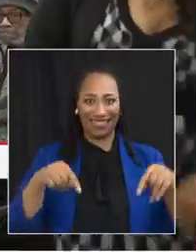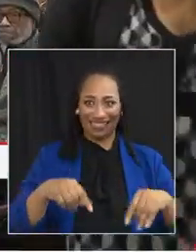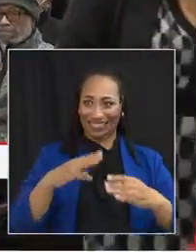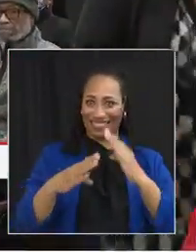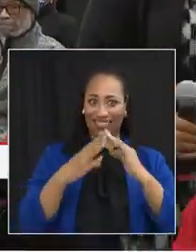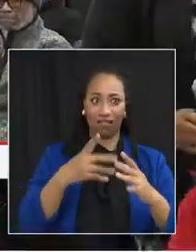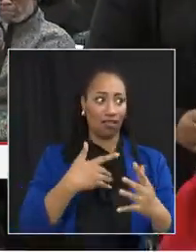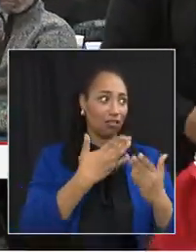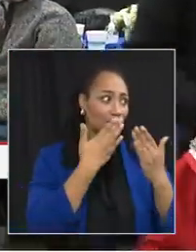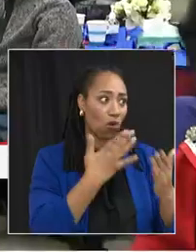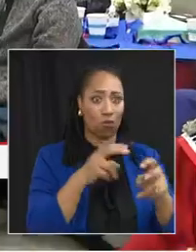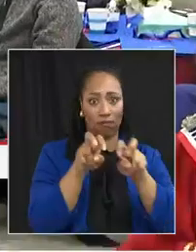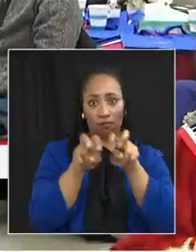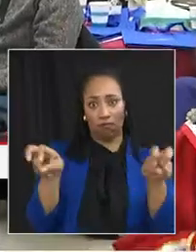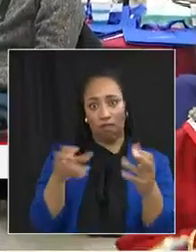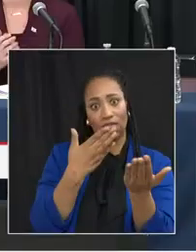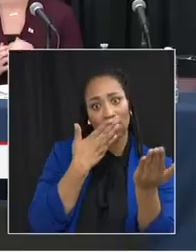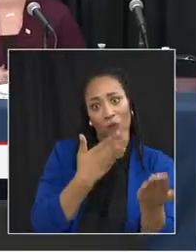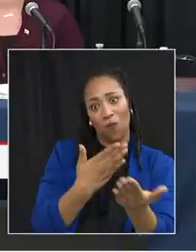Hassan.